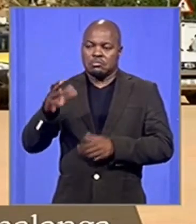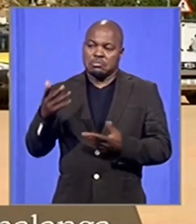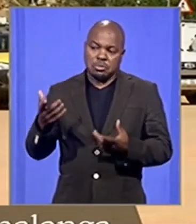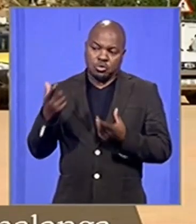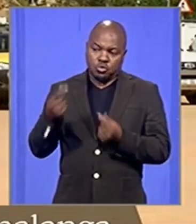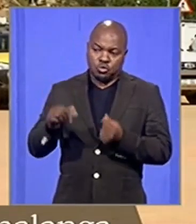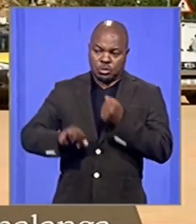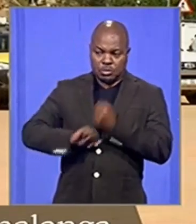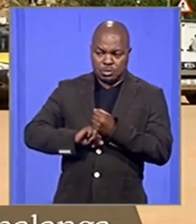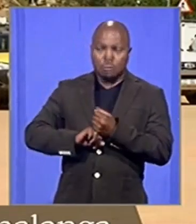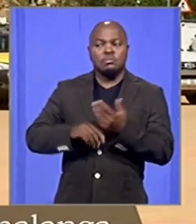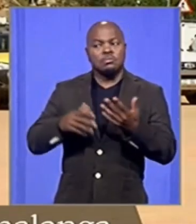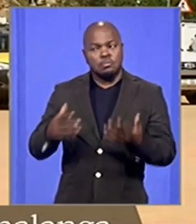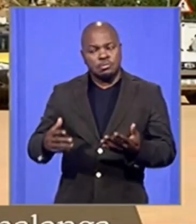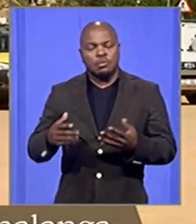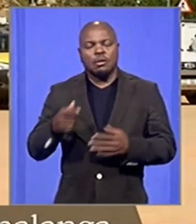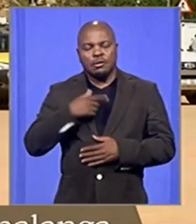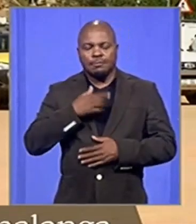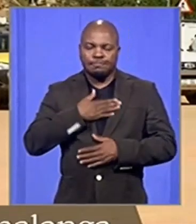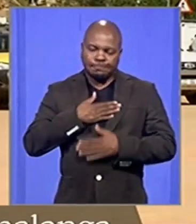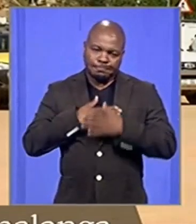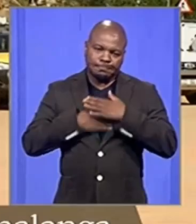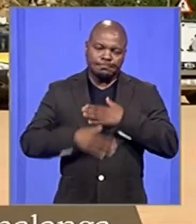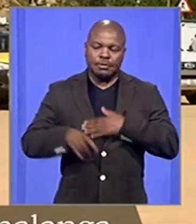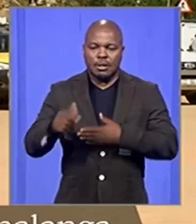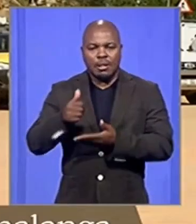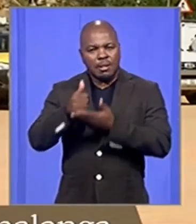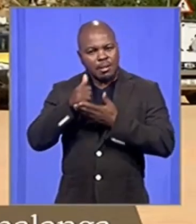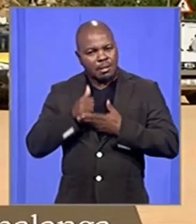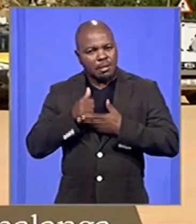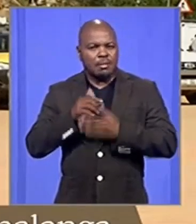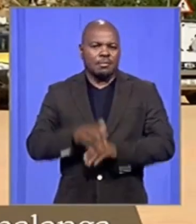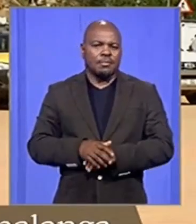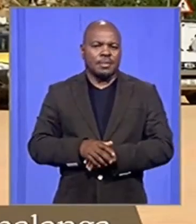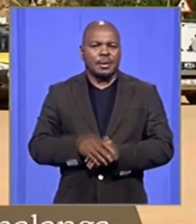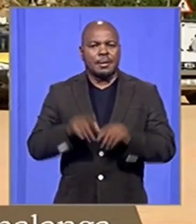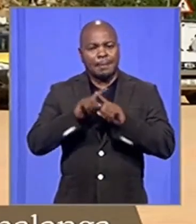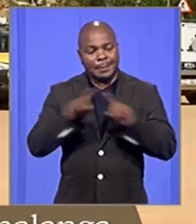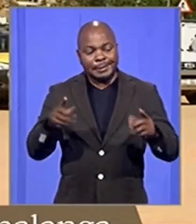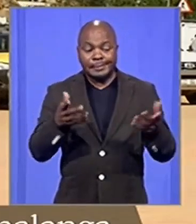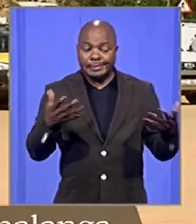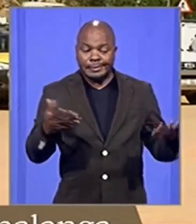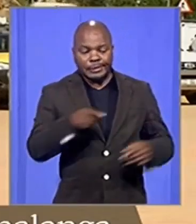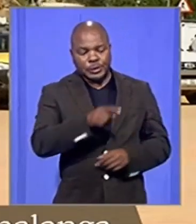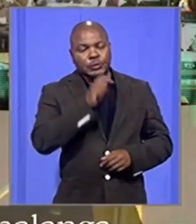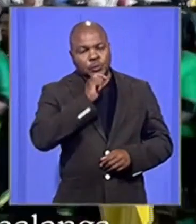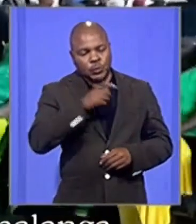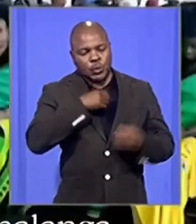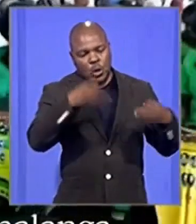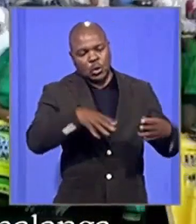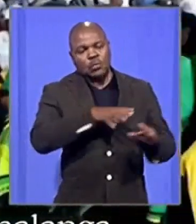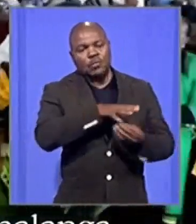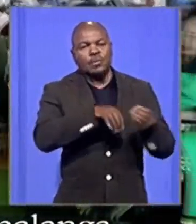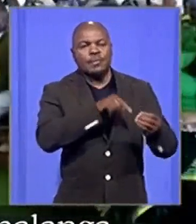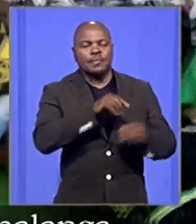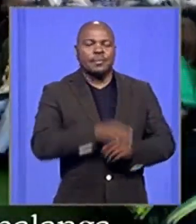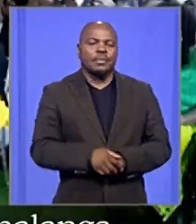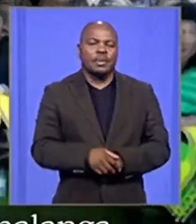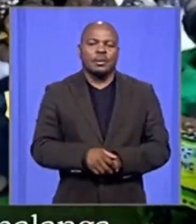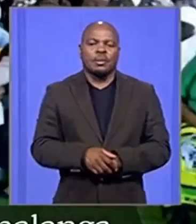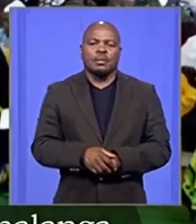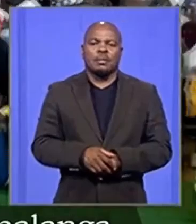doing so far by helping us, although we cannot take away that we have lost them. Nakong ya ge etetše